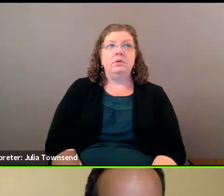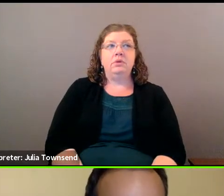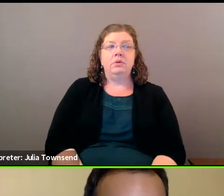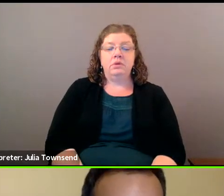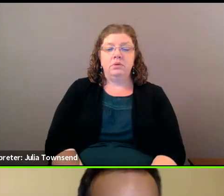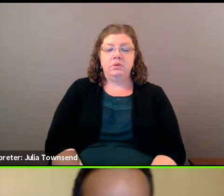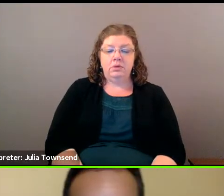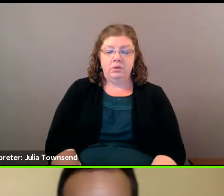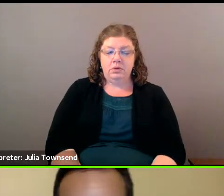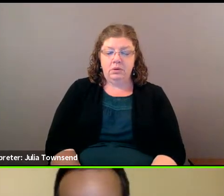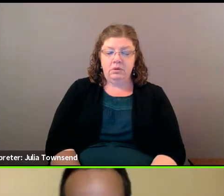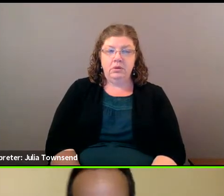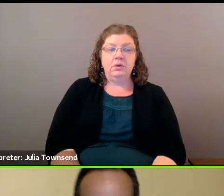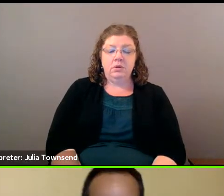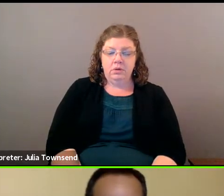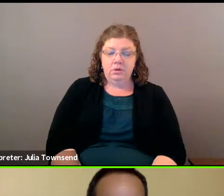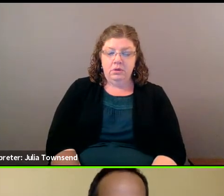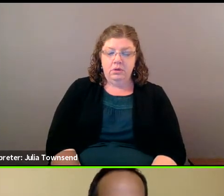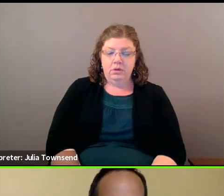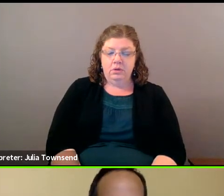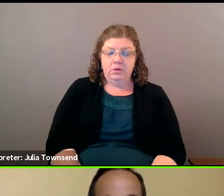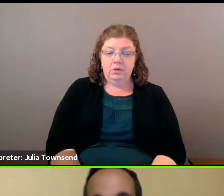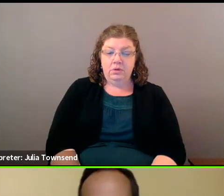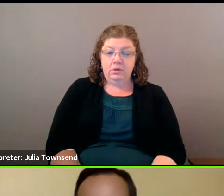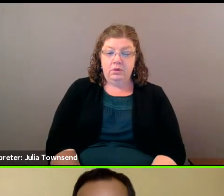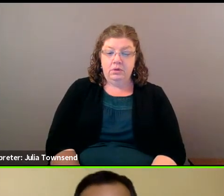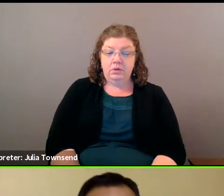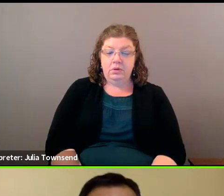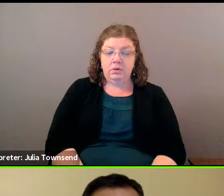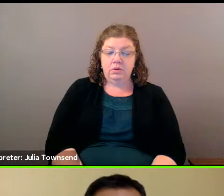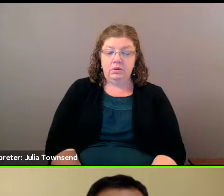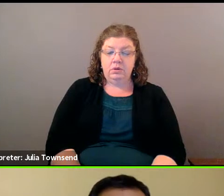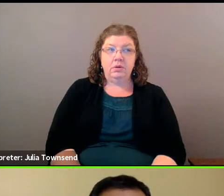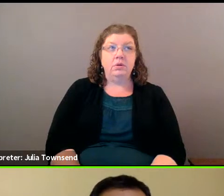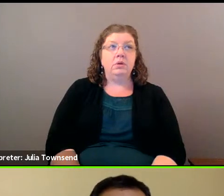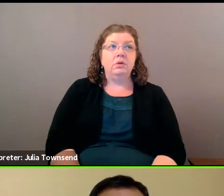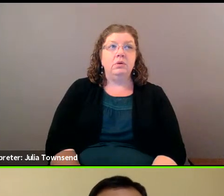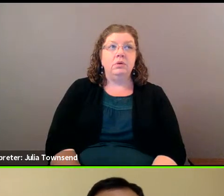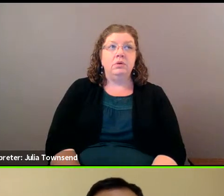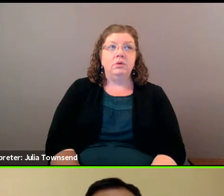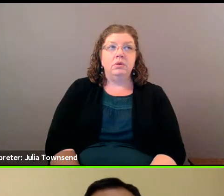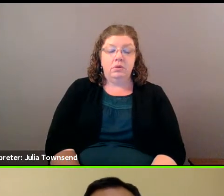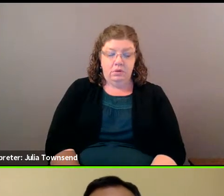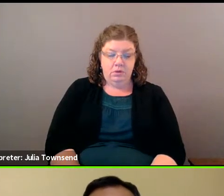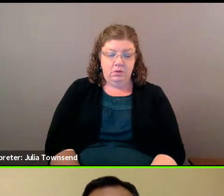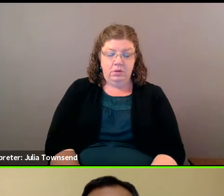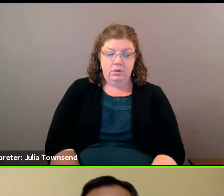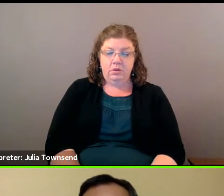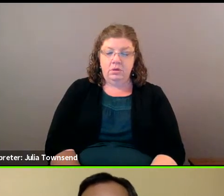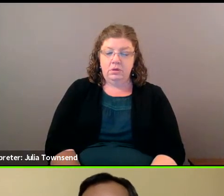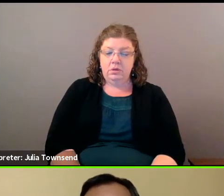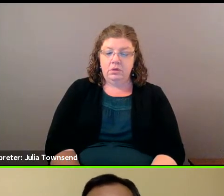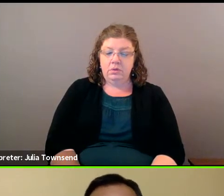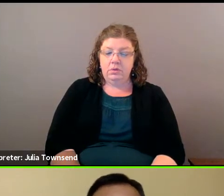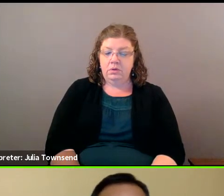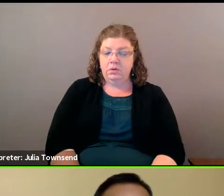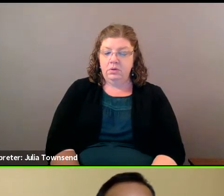the audience of kinder students needing to have some smaller materials to work with. So I just want to